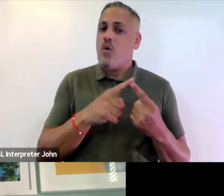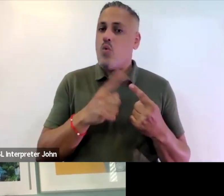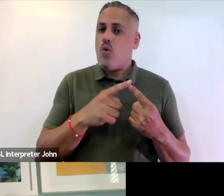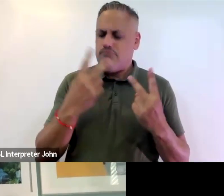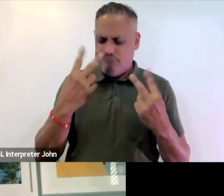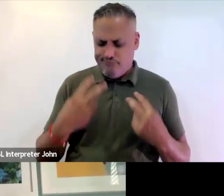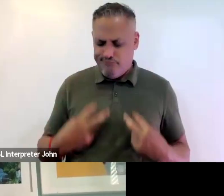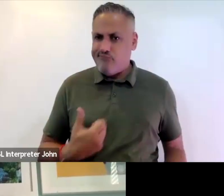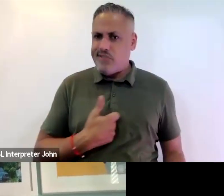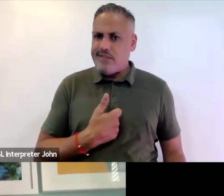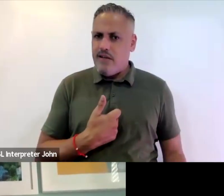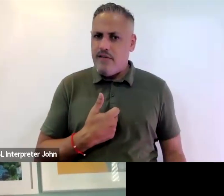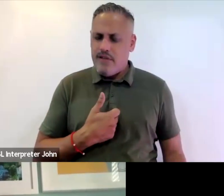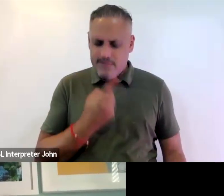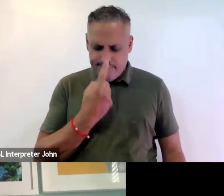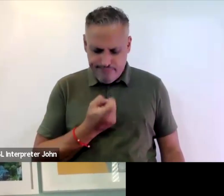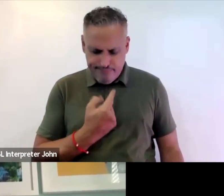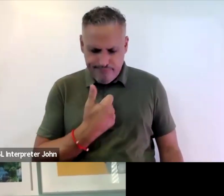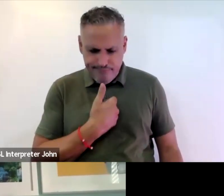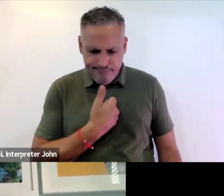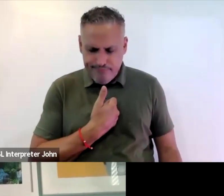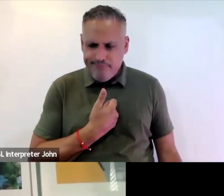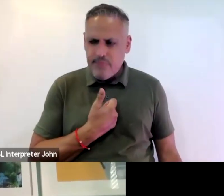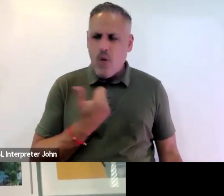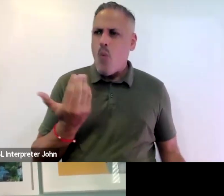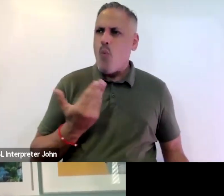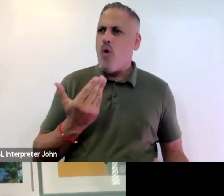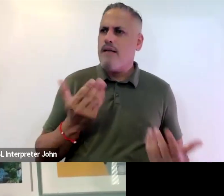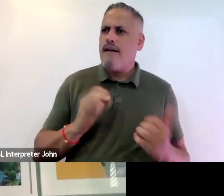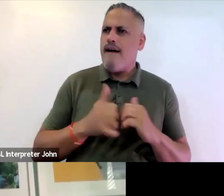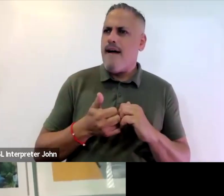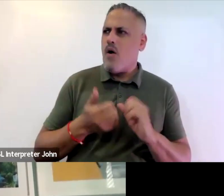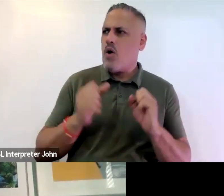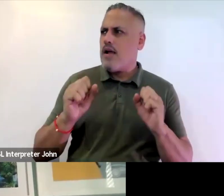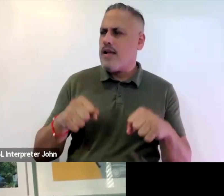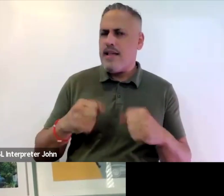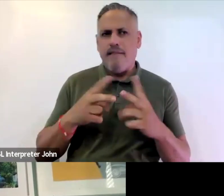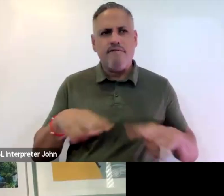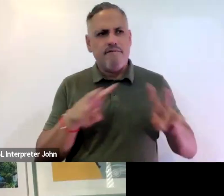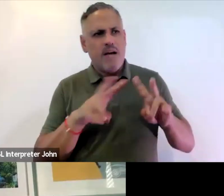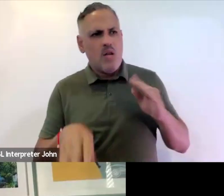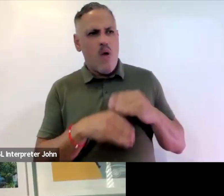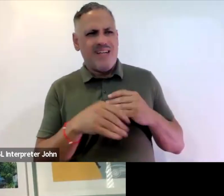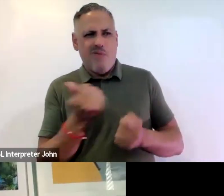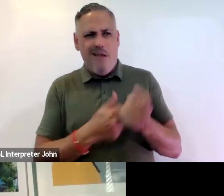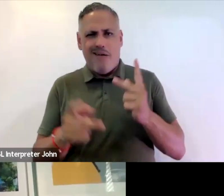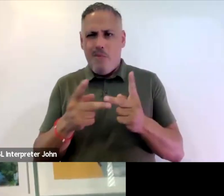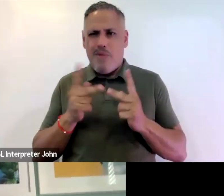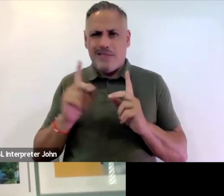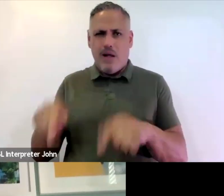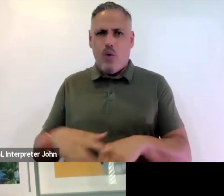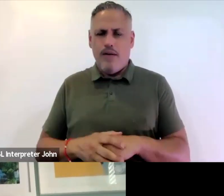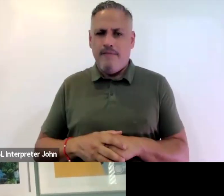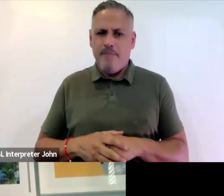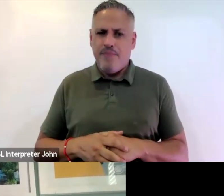at yourself, asking yourself the question of, what are the ways that I'm a value add to any place that I